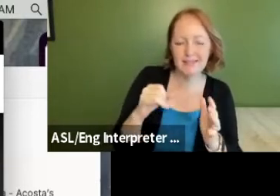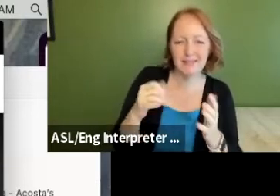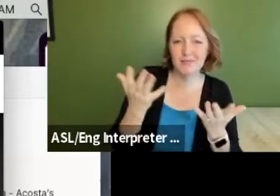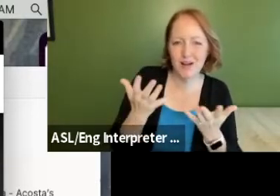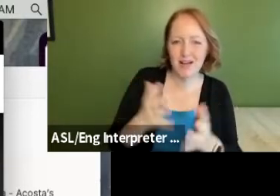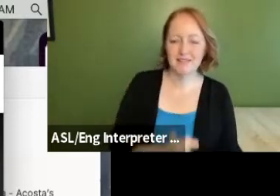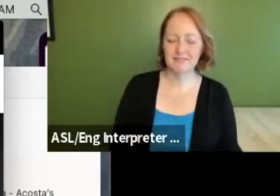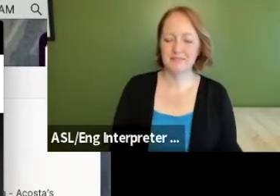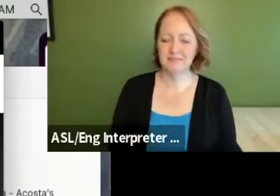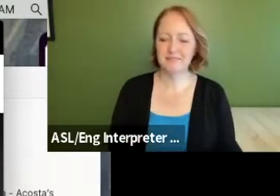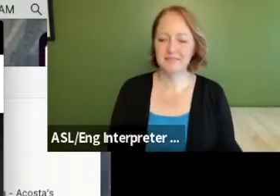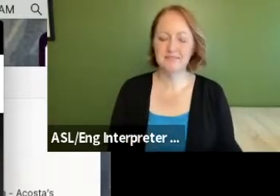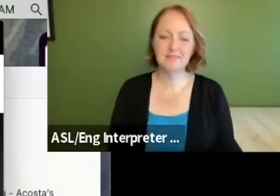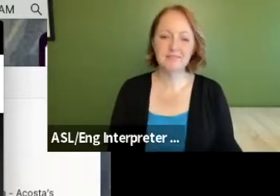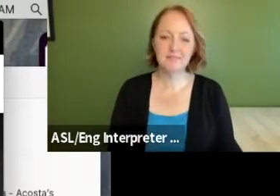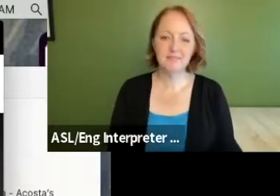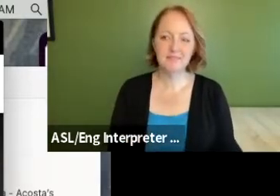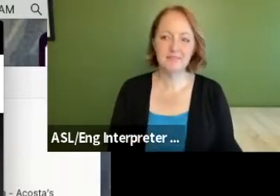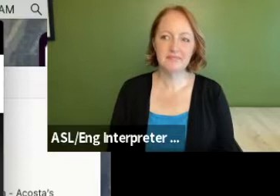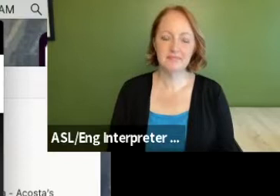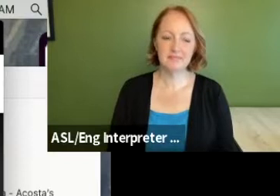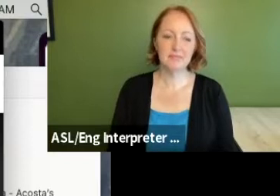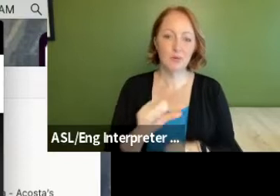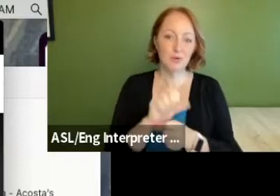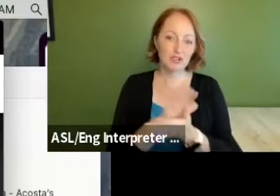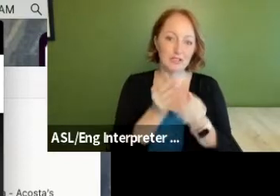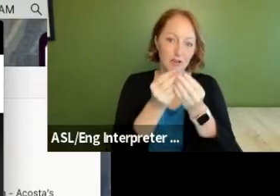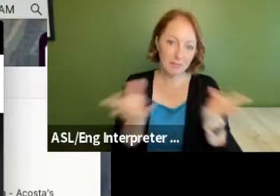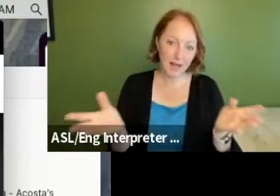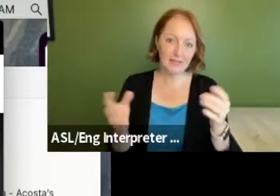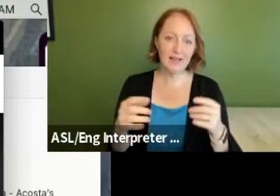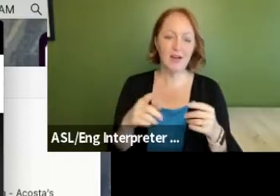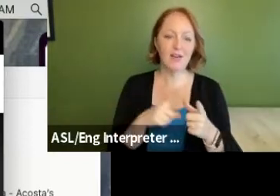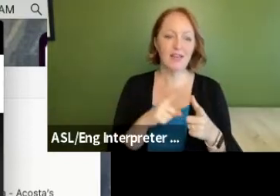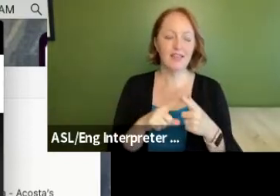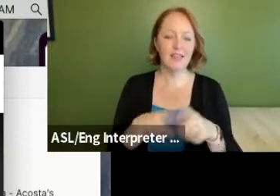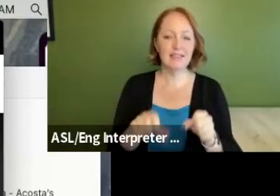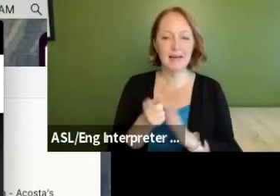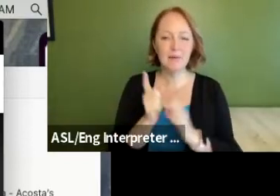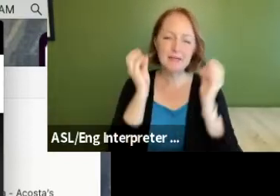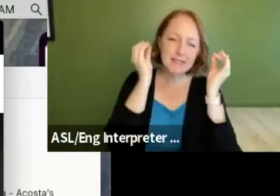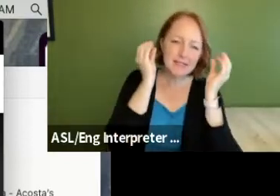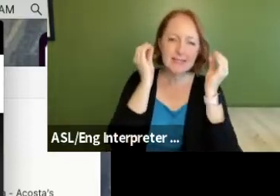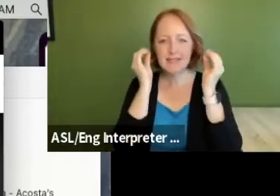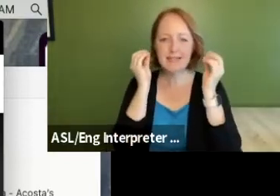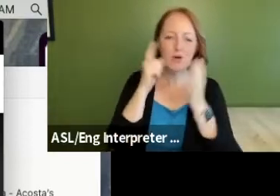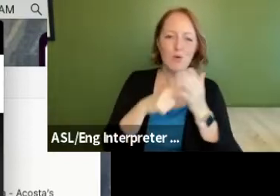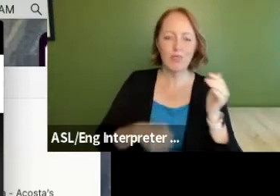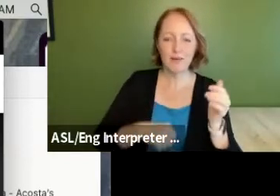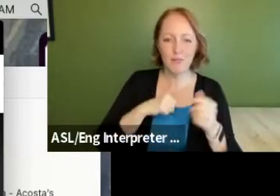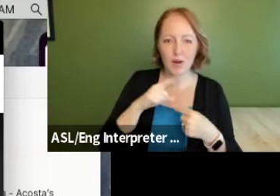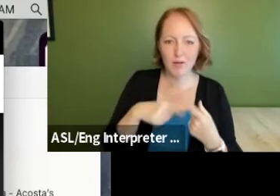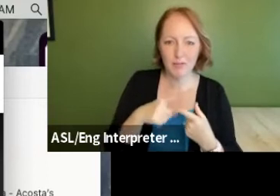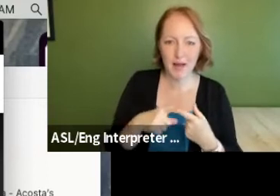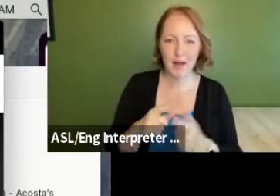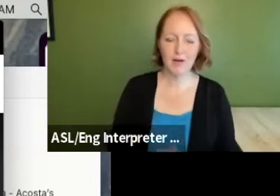of? So the worksheets are passed out and then they all take a moment to think about some things that they're proud of.